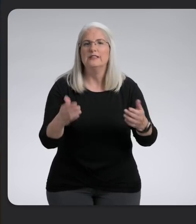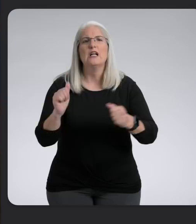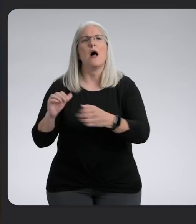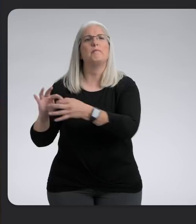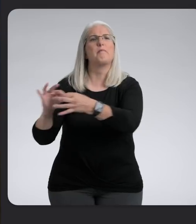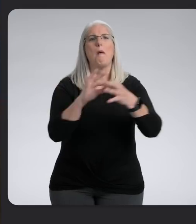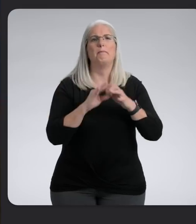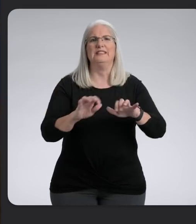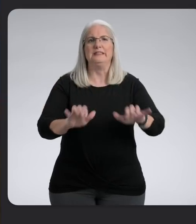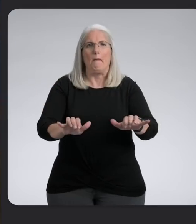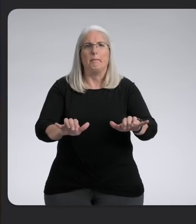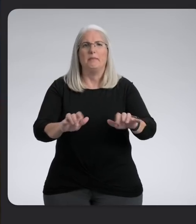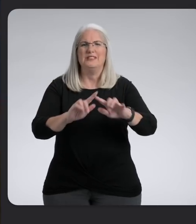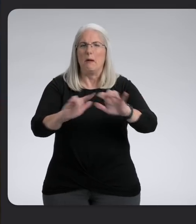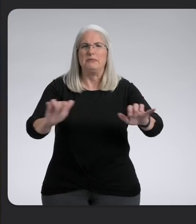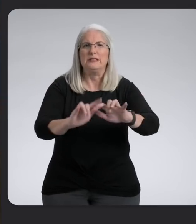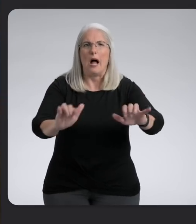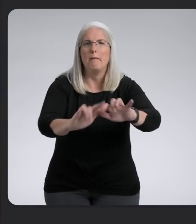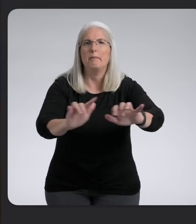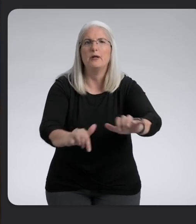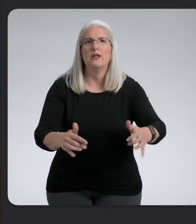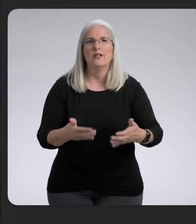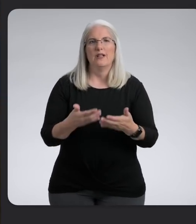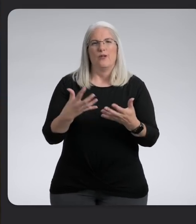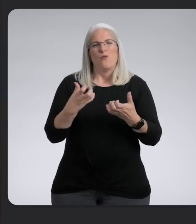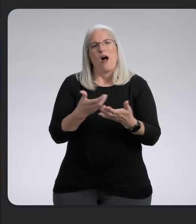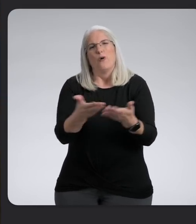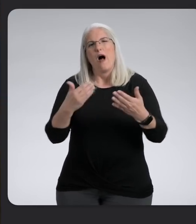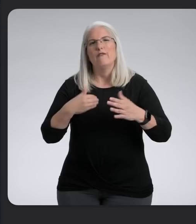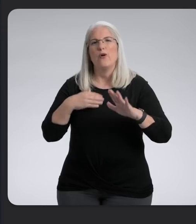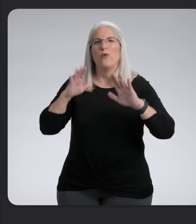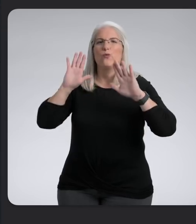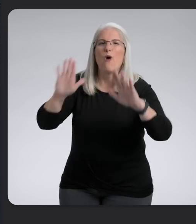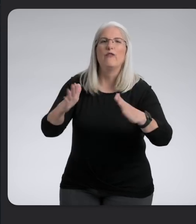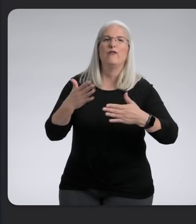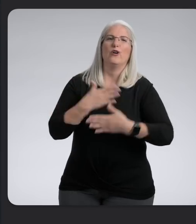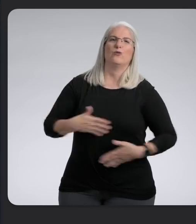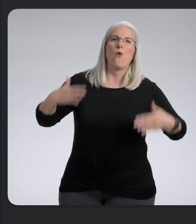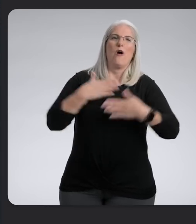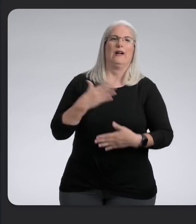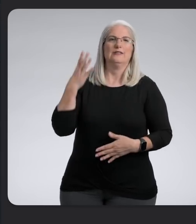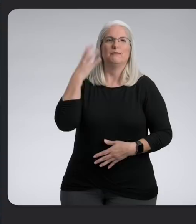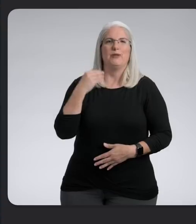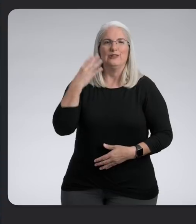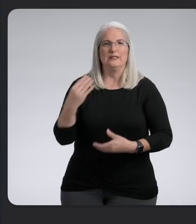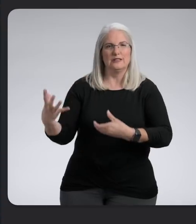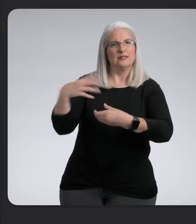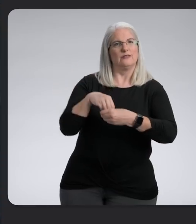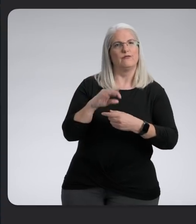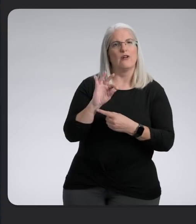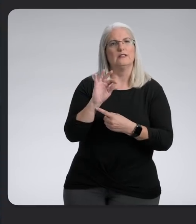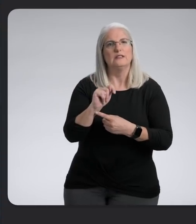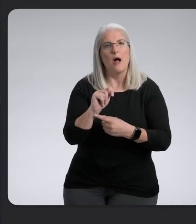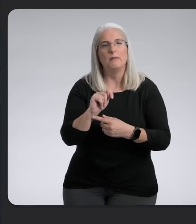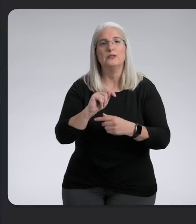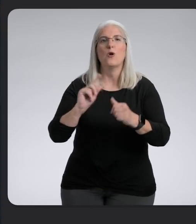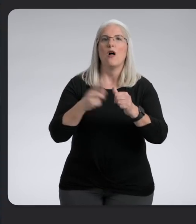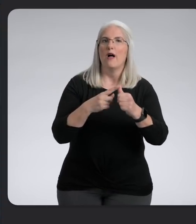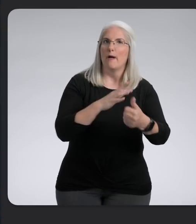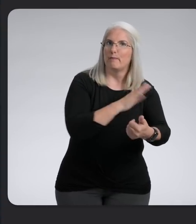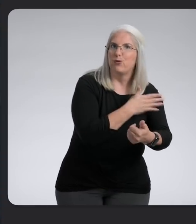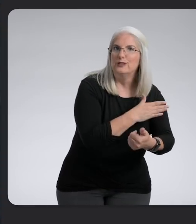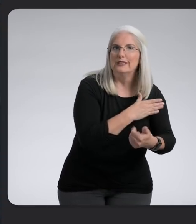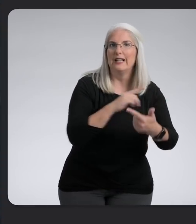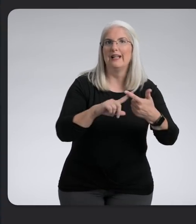make sure you have a ton of incredible experiences to share in FaceTime. So in addition to Apple Music and the TV app, SharePlay